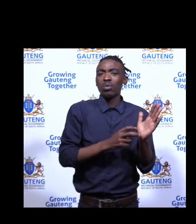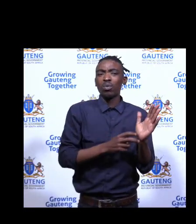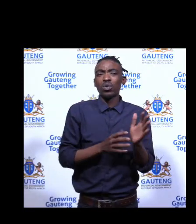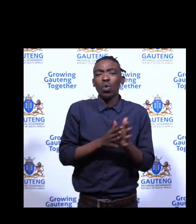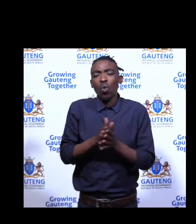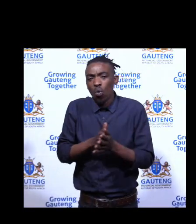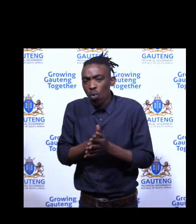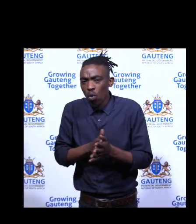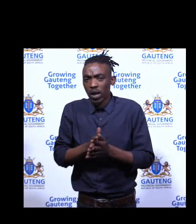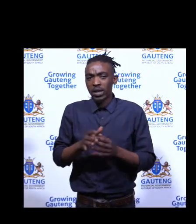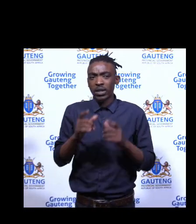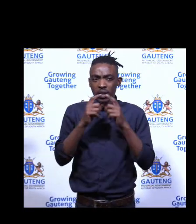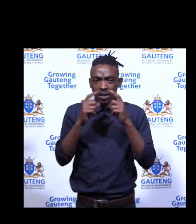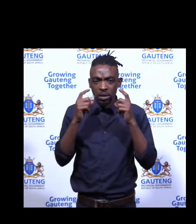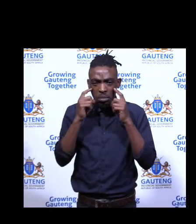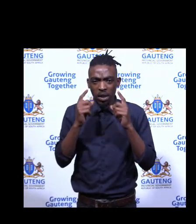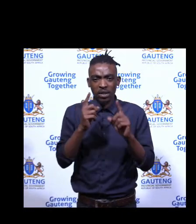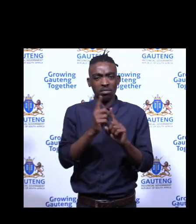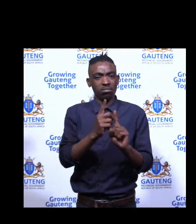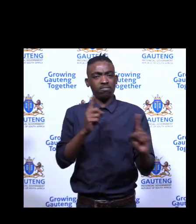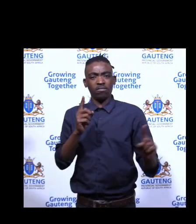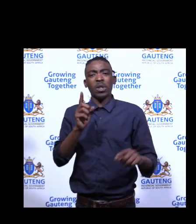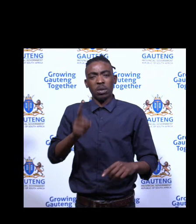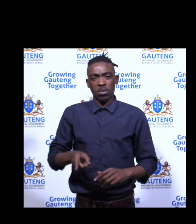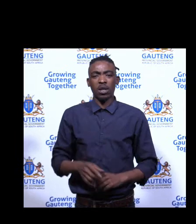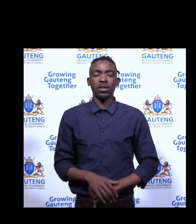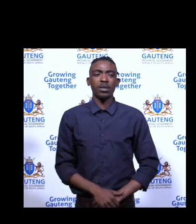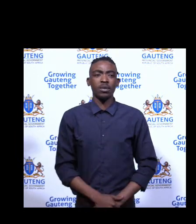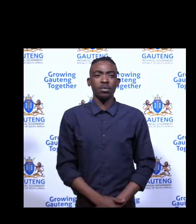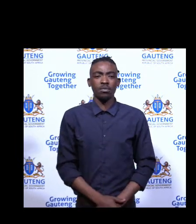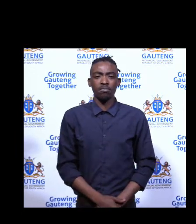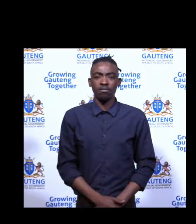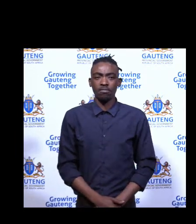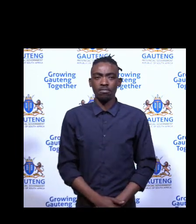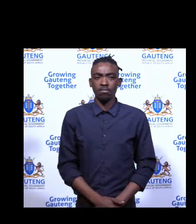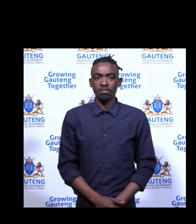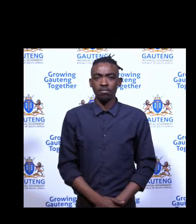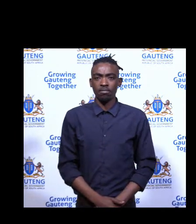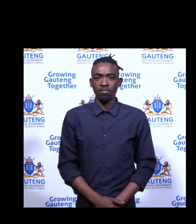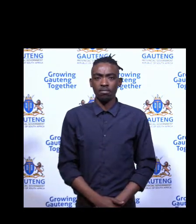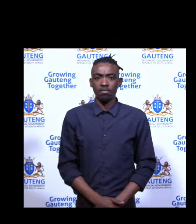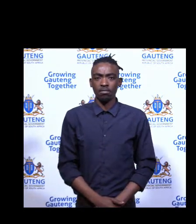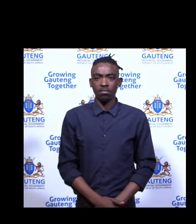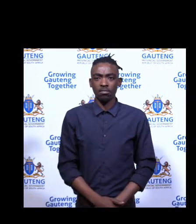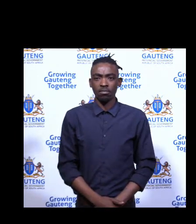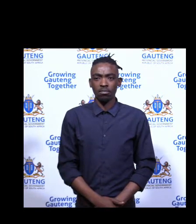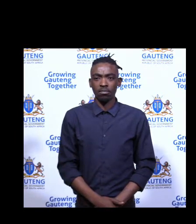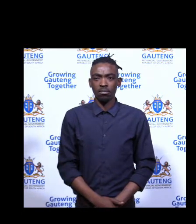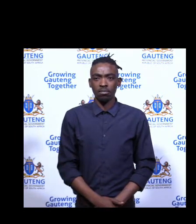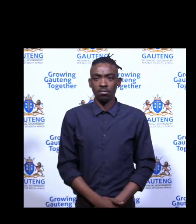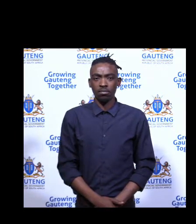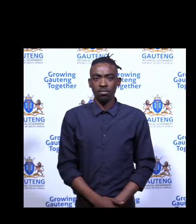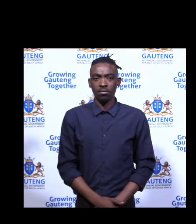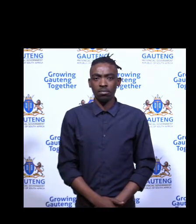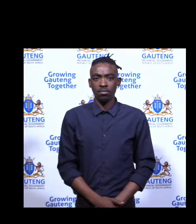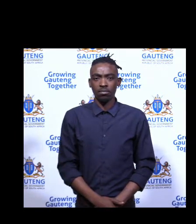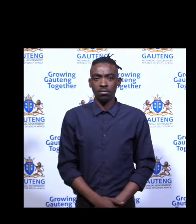the peak a few months down the road. In the